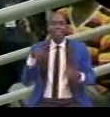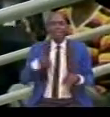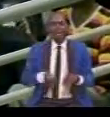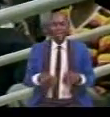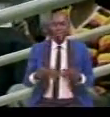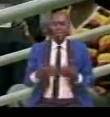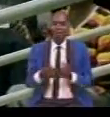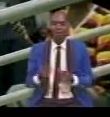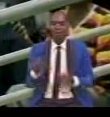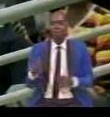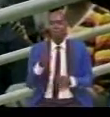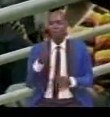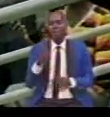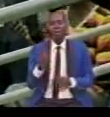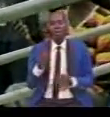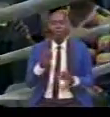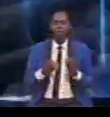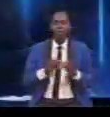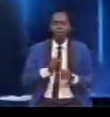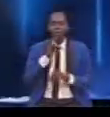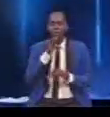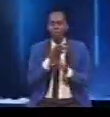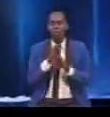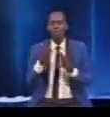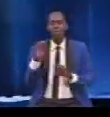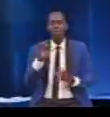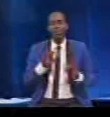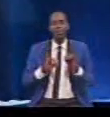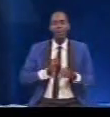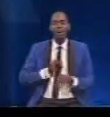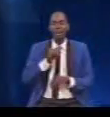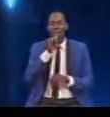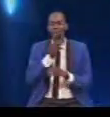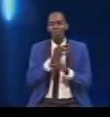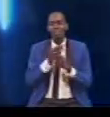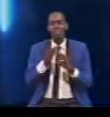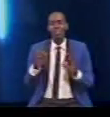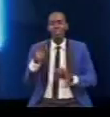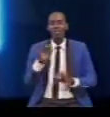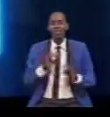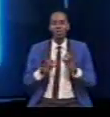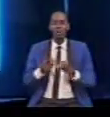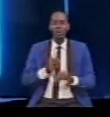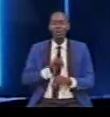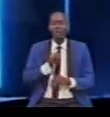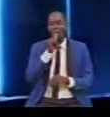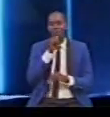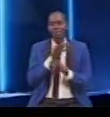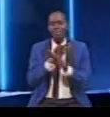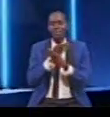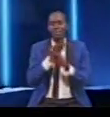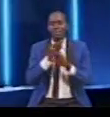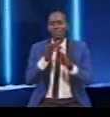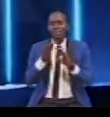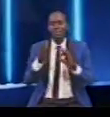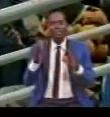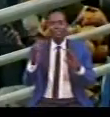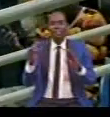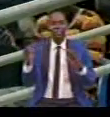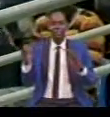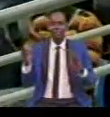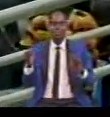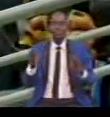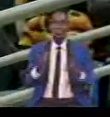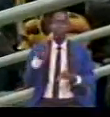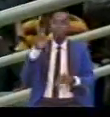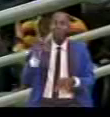time. Hey, lost another one. I am free. Oh, I am free. Oh, I am free. 'Cause he